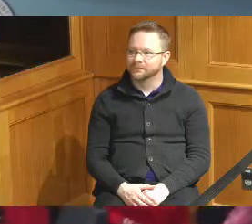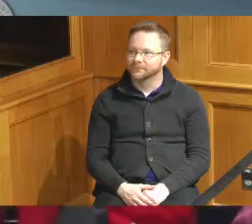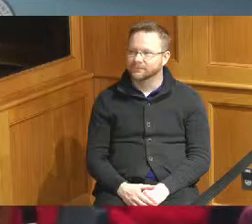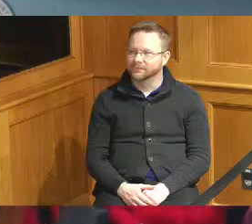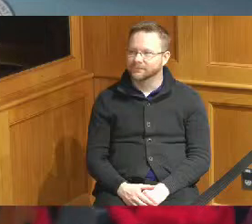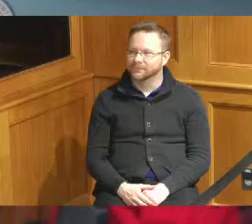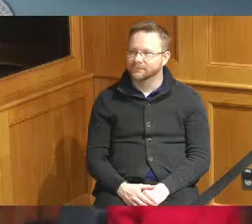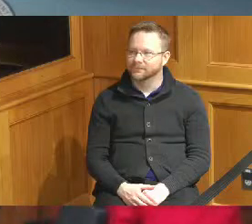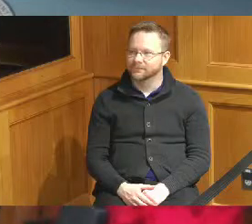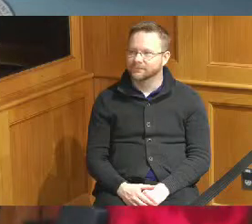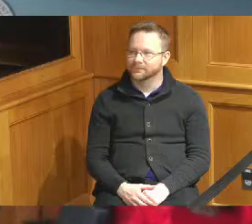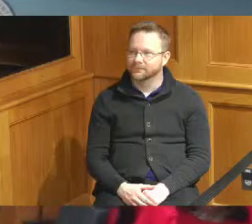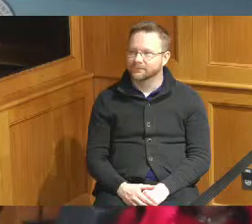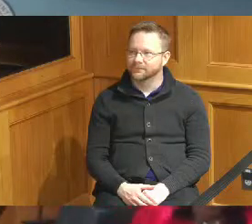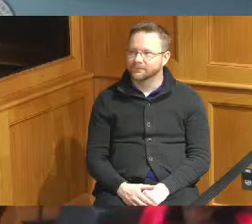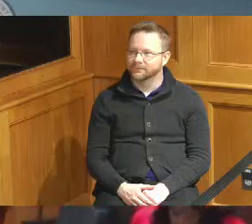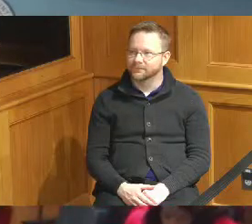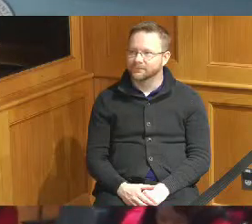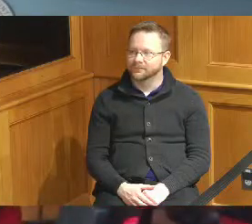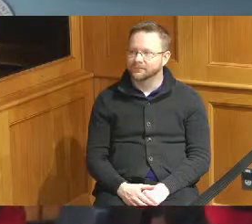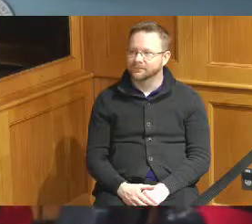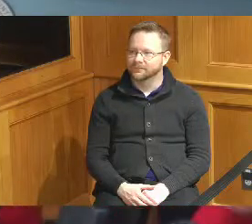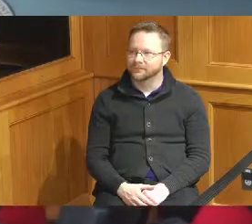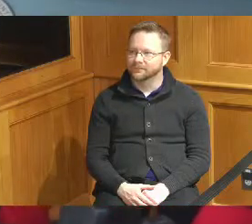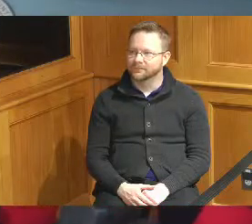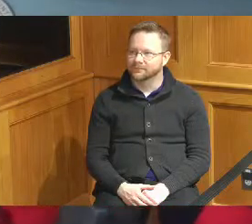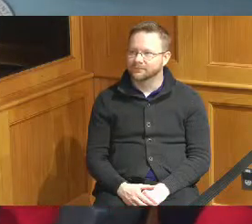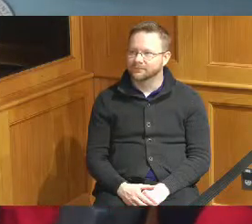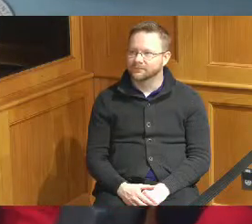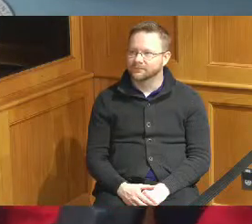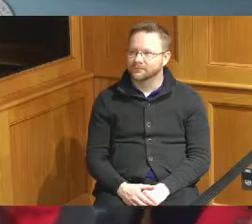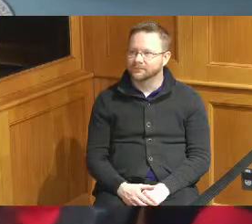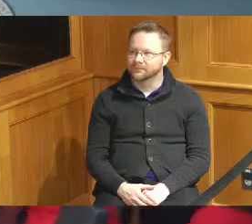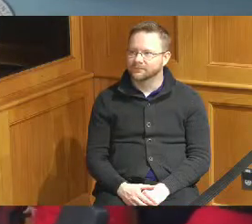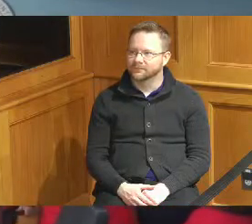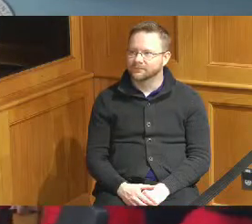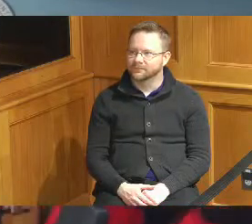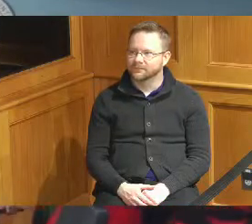It's about my sorority as a whole. Y'all shout my name out all the time.